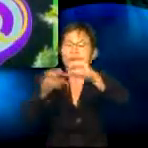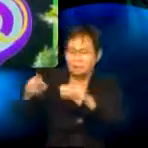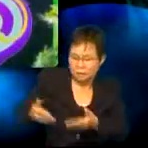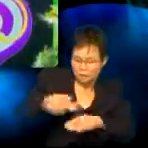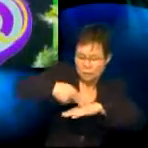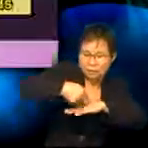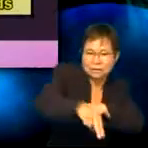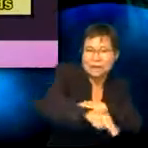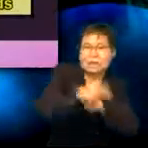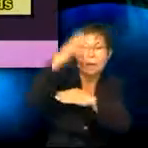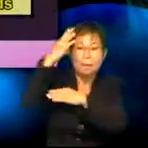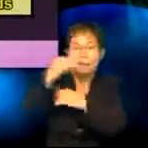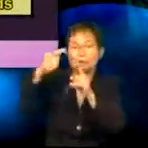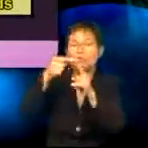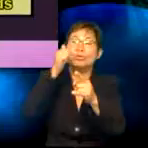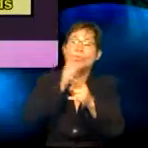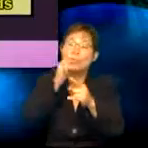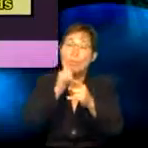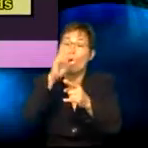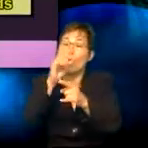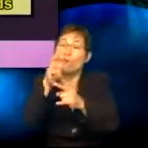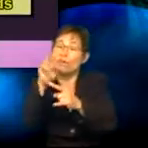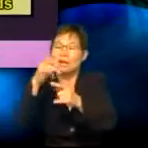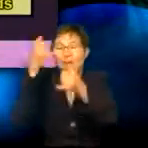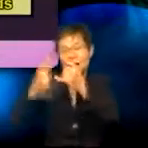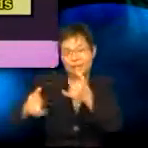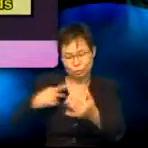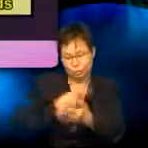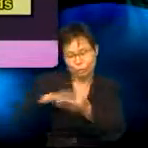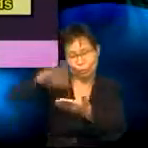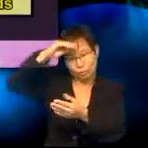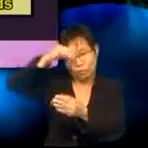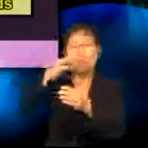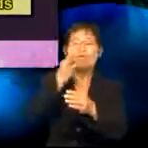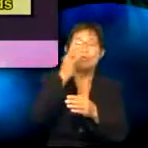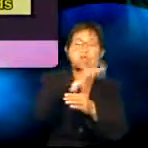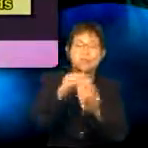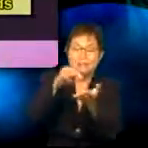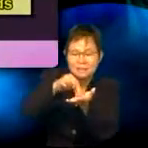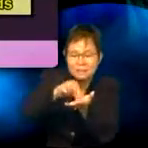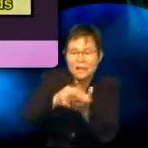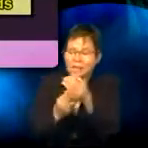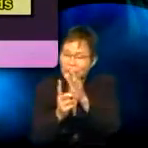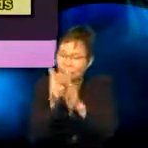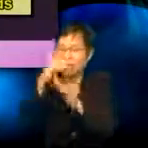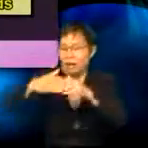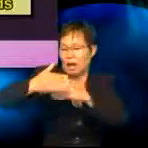the ovary. Finally, we also learned that fruits and seeds are developed